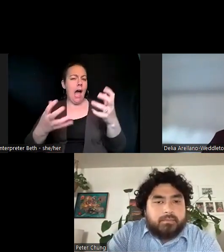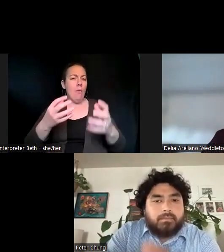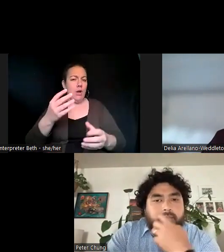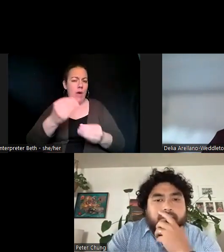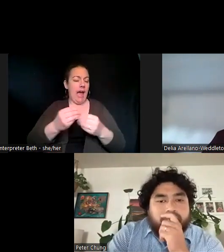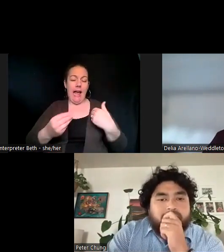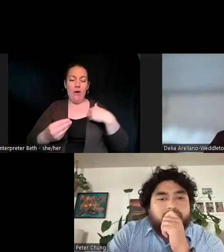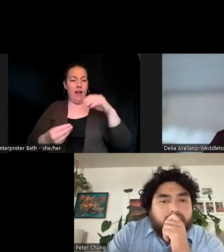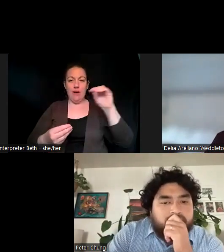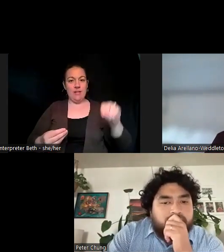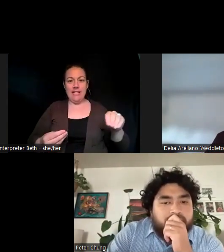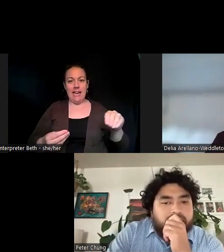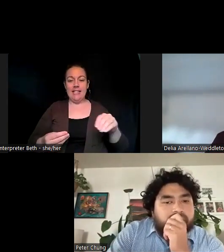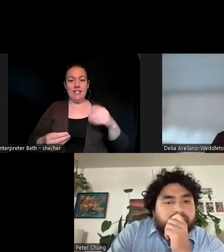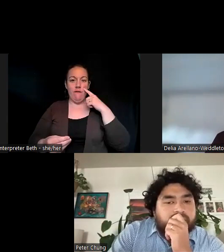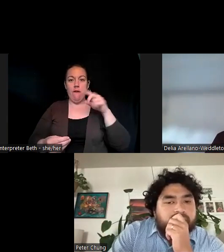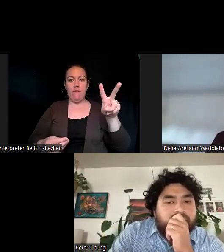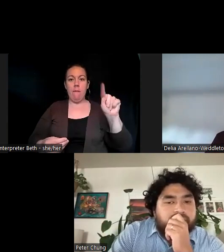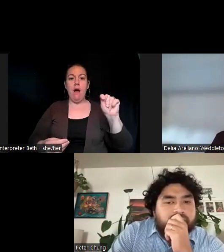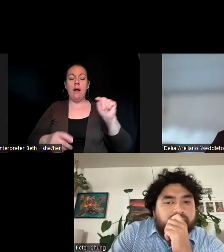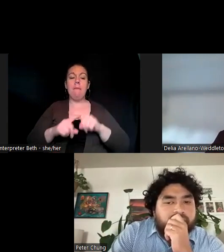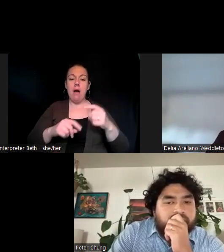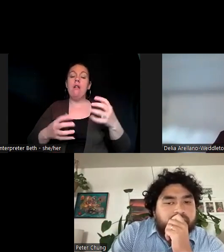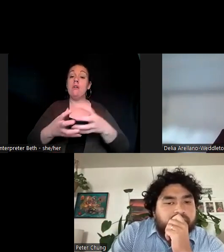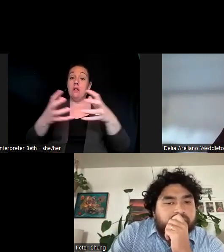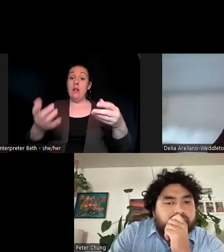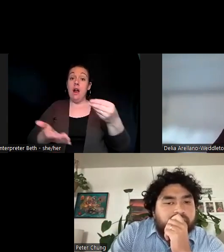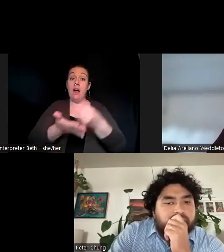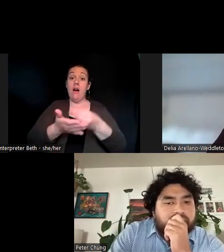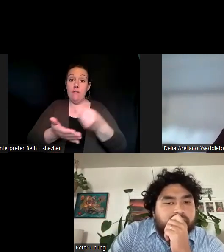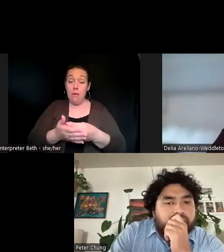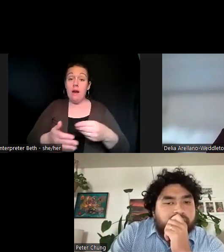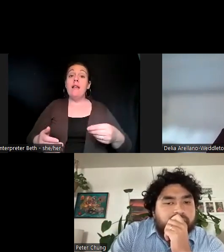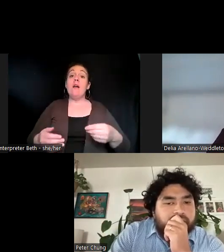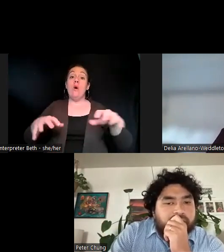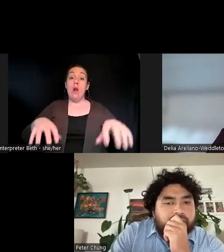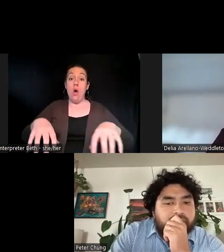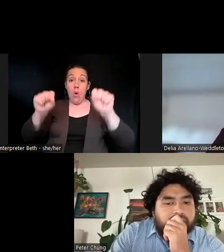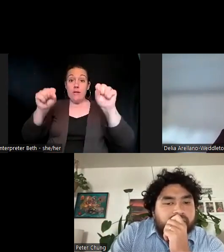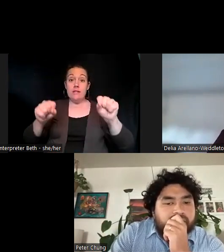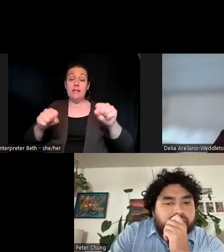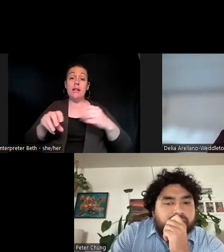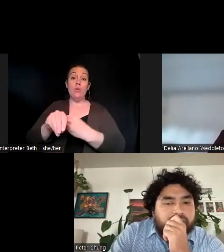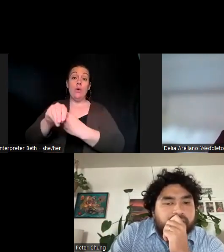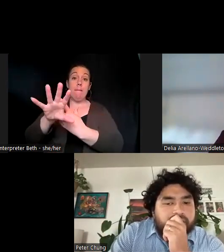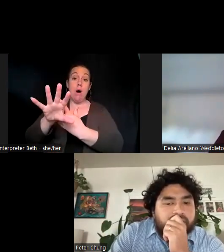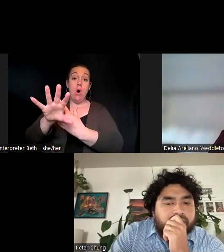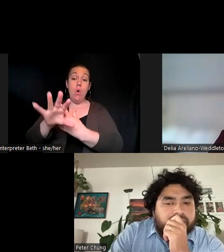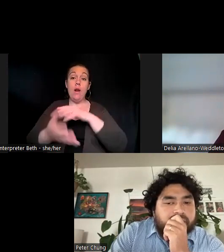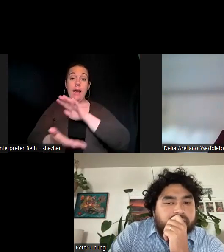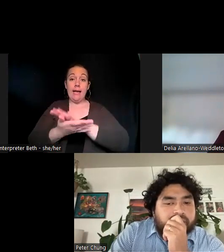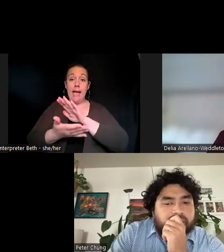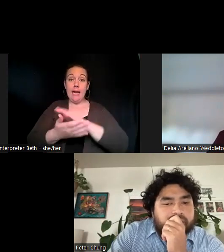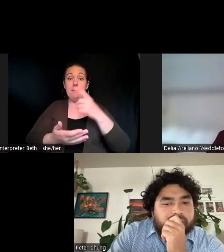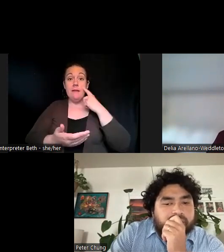a percentage in Vermont, but I do know there's lots of money that went towards hosting remote academies for schools, money that